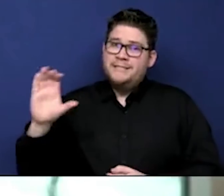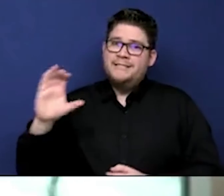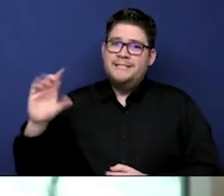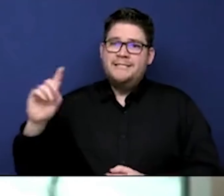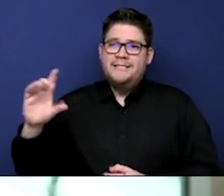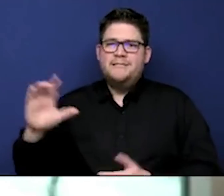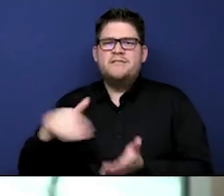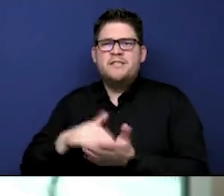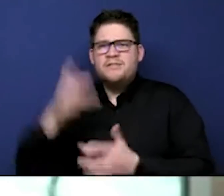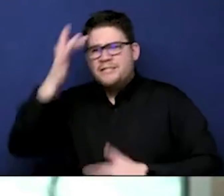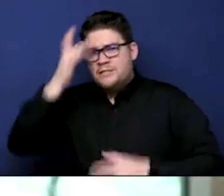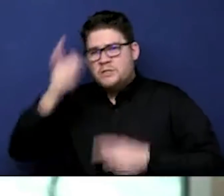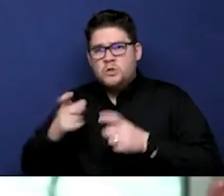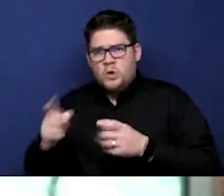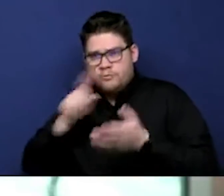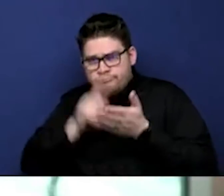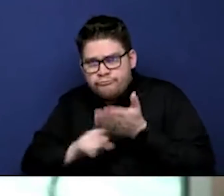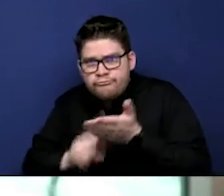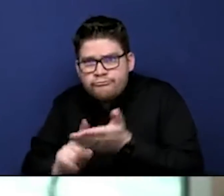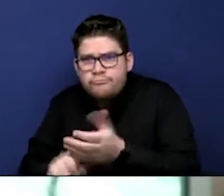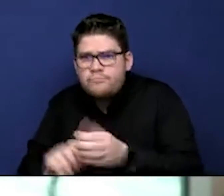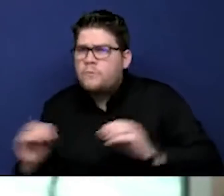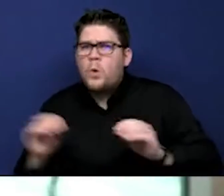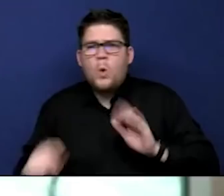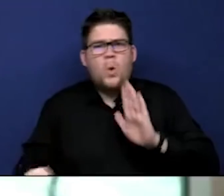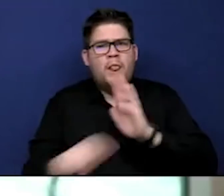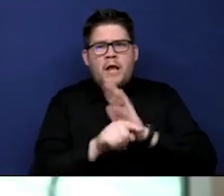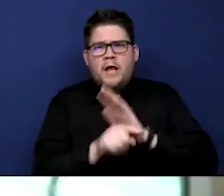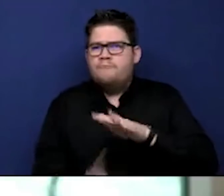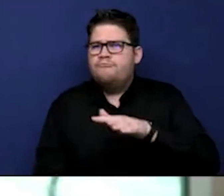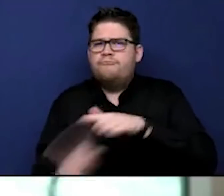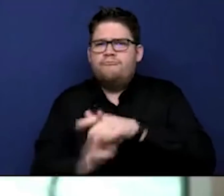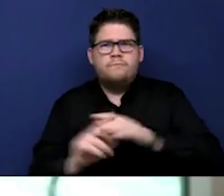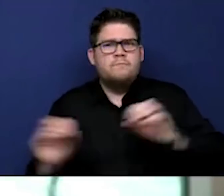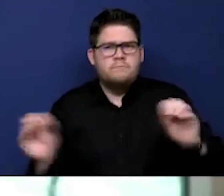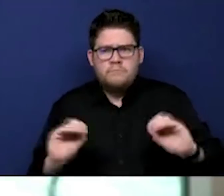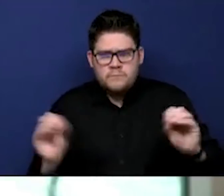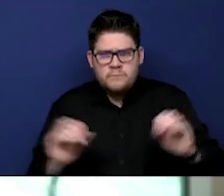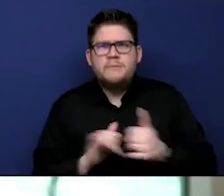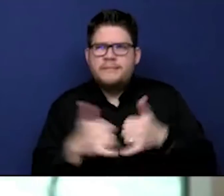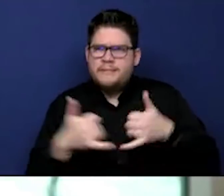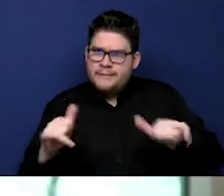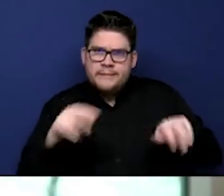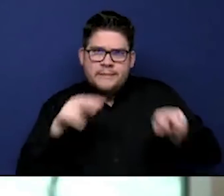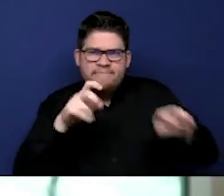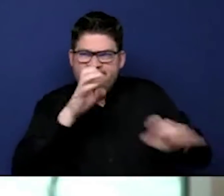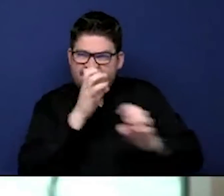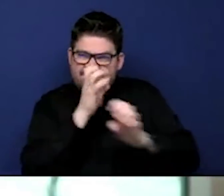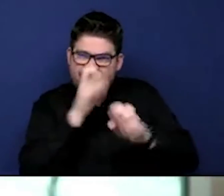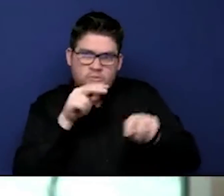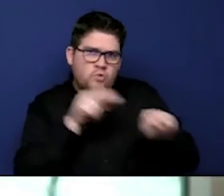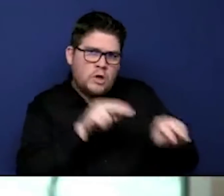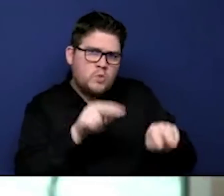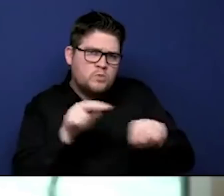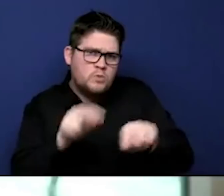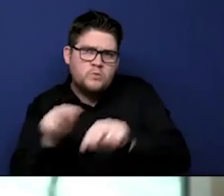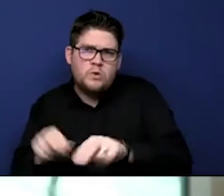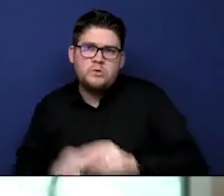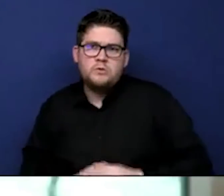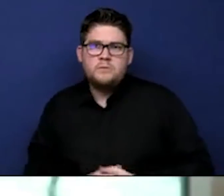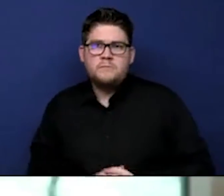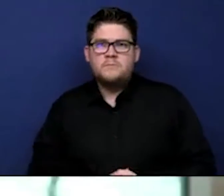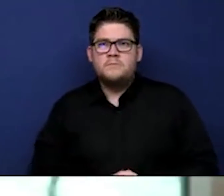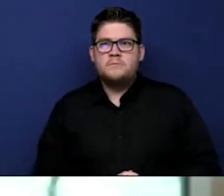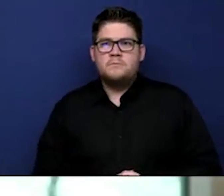on our immunization program yet, but of course we will continue to watch that. And we need to use our